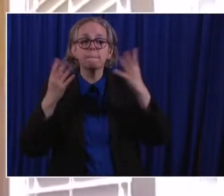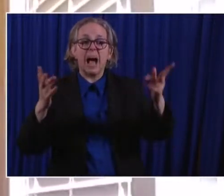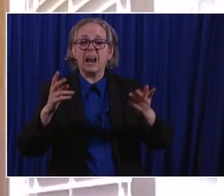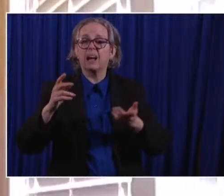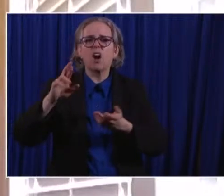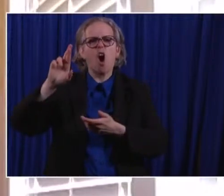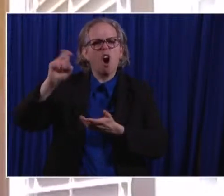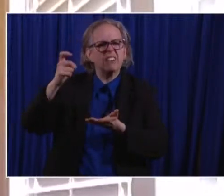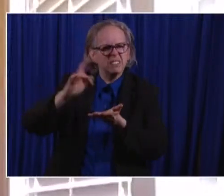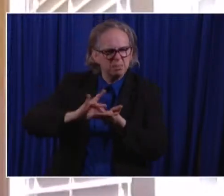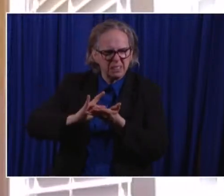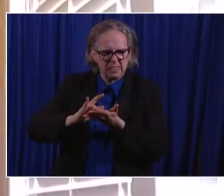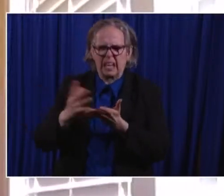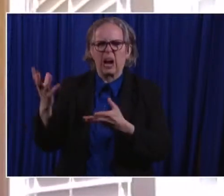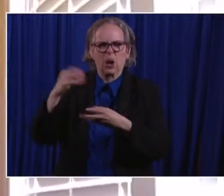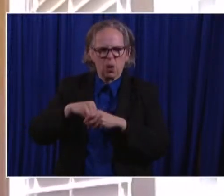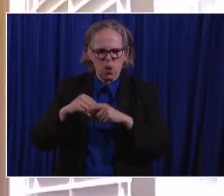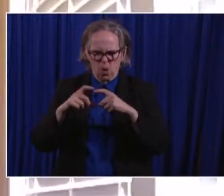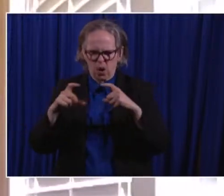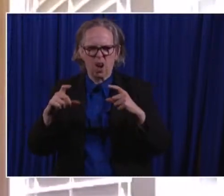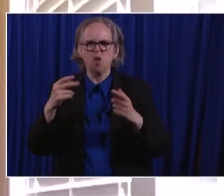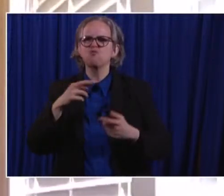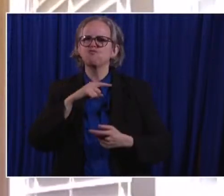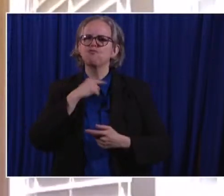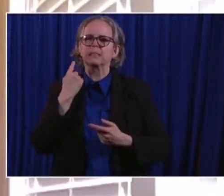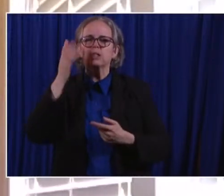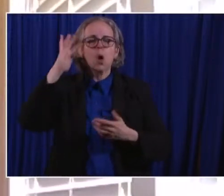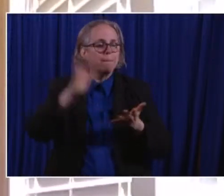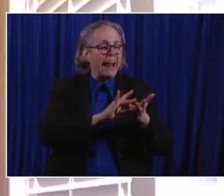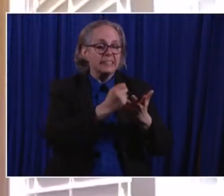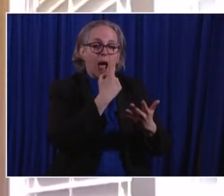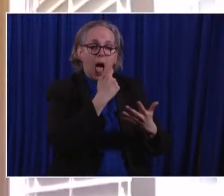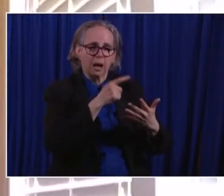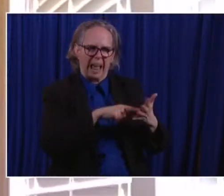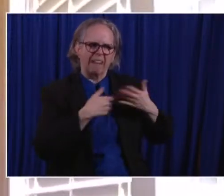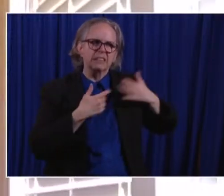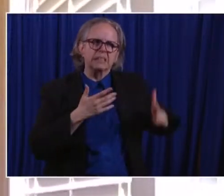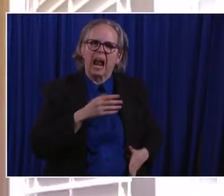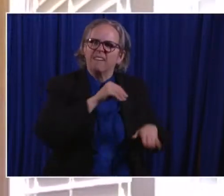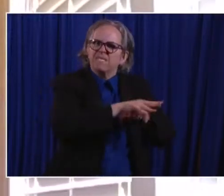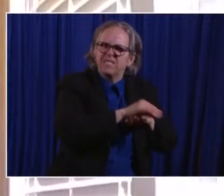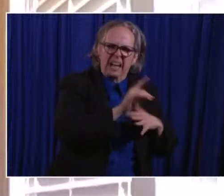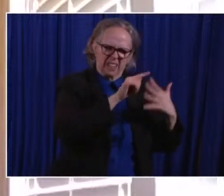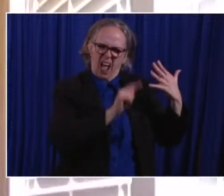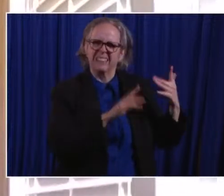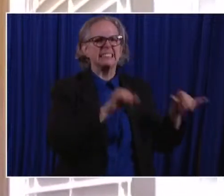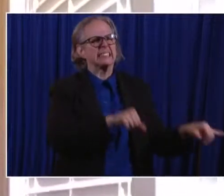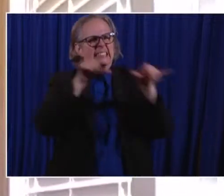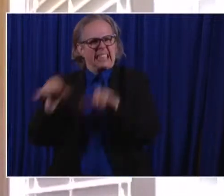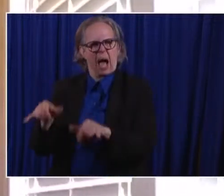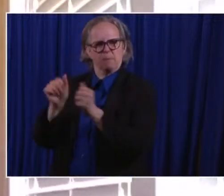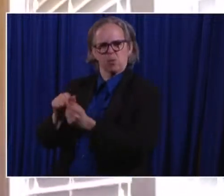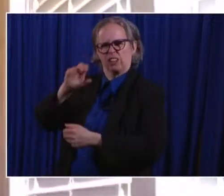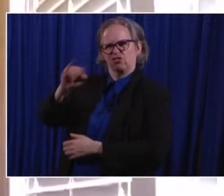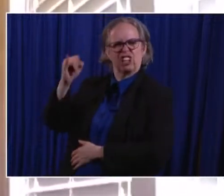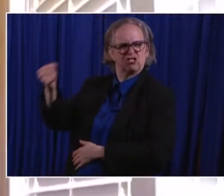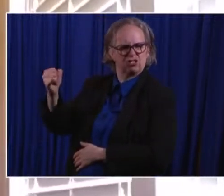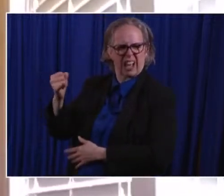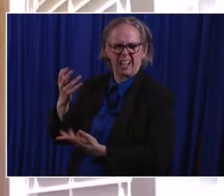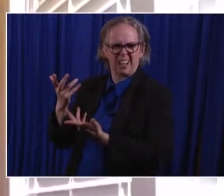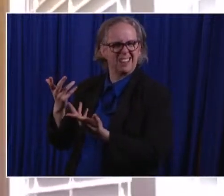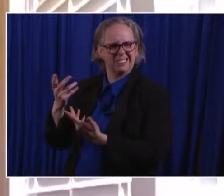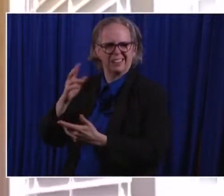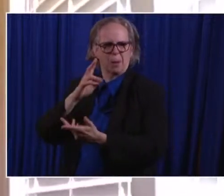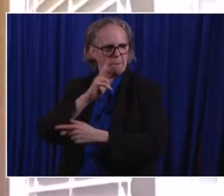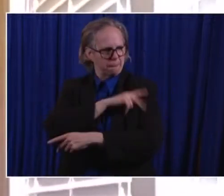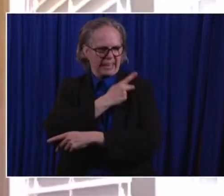small risk of the medication, and the patient is able to make good decisions about is